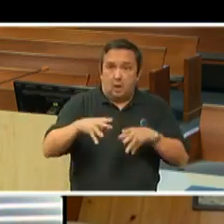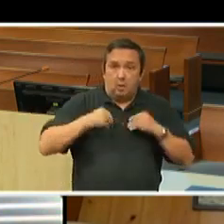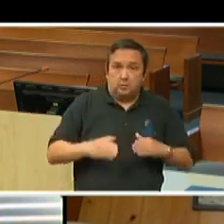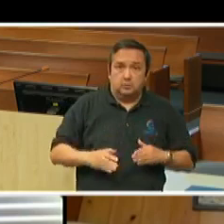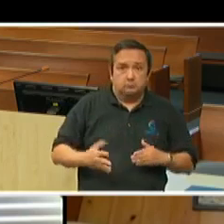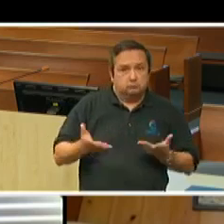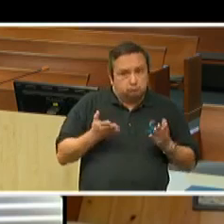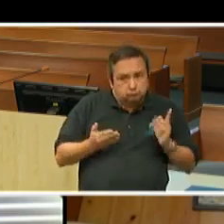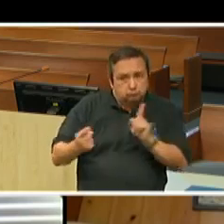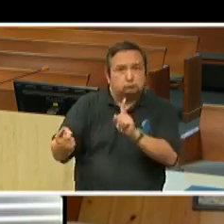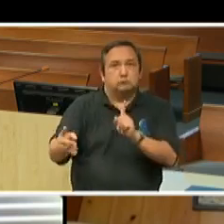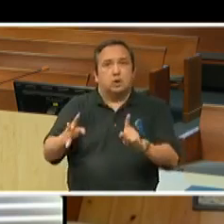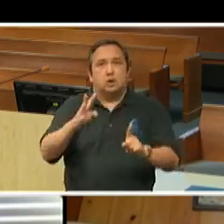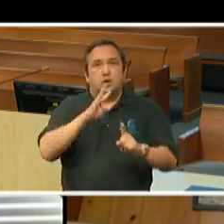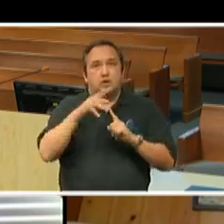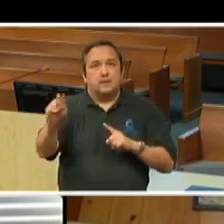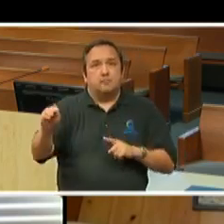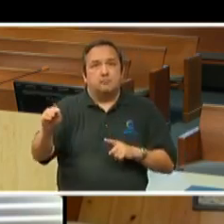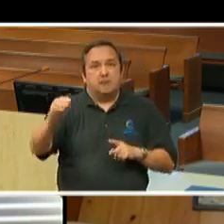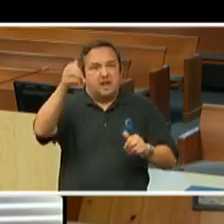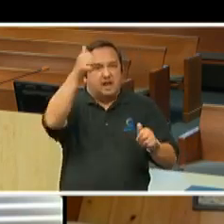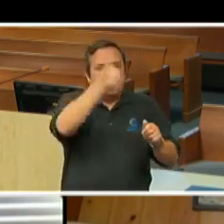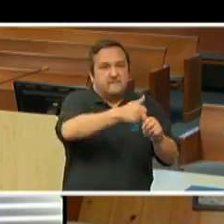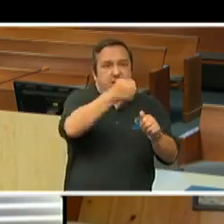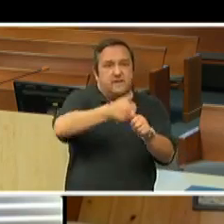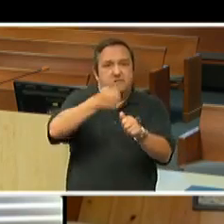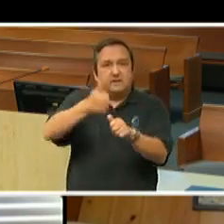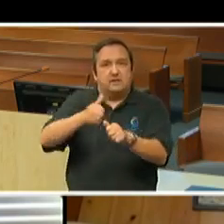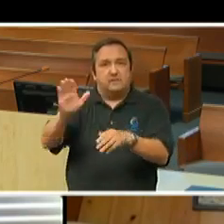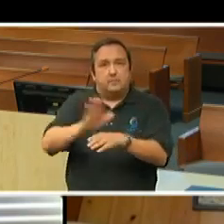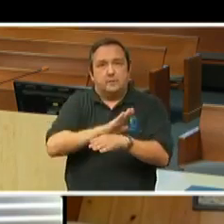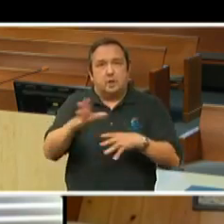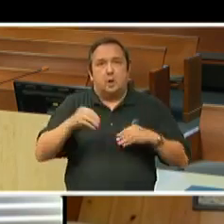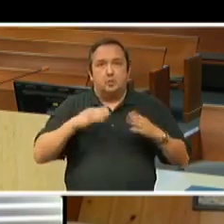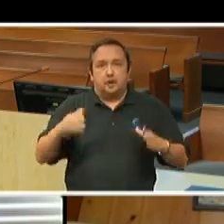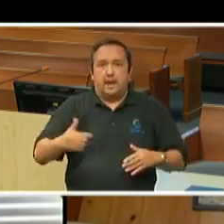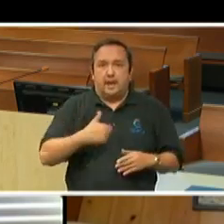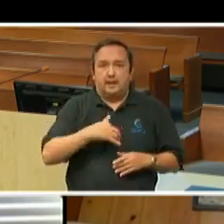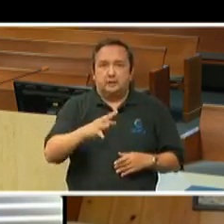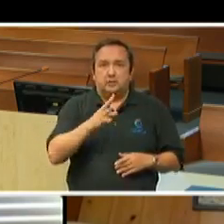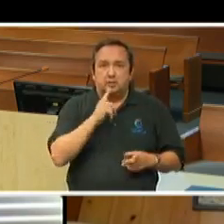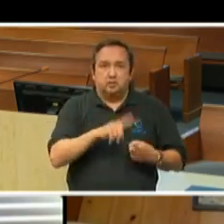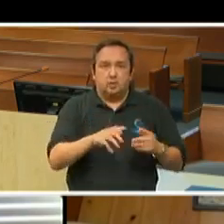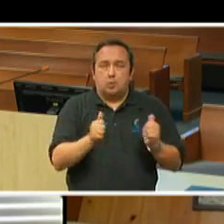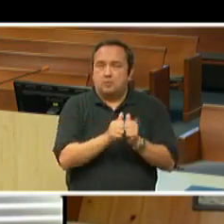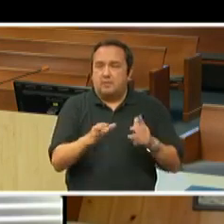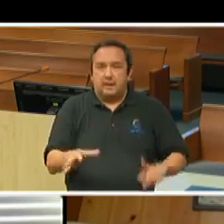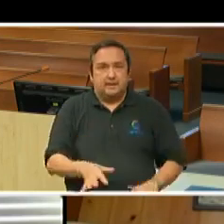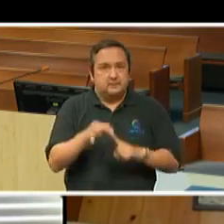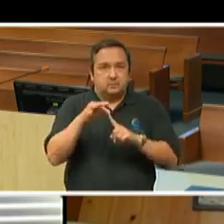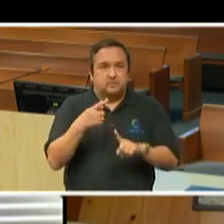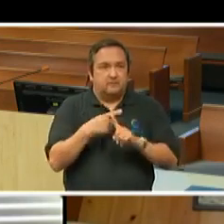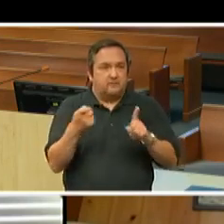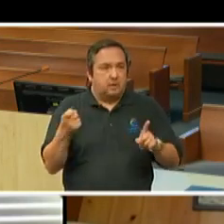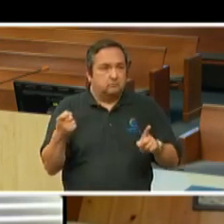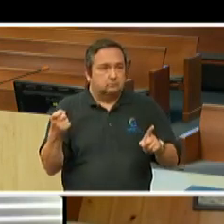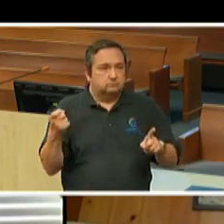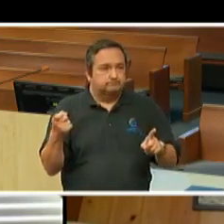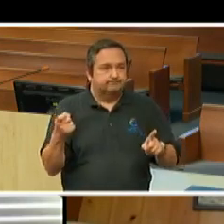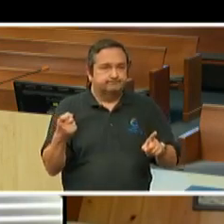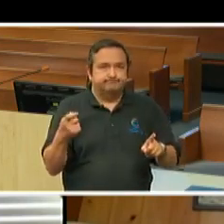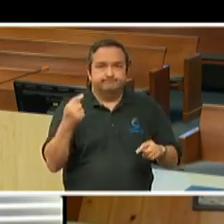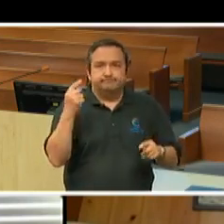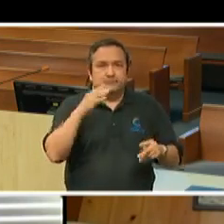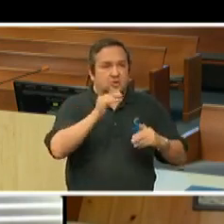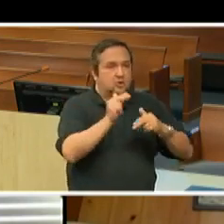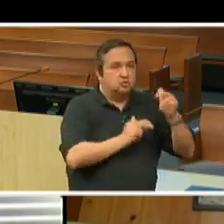them. Every single business owner that I have talked to, without exception, from building